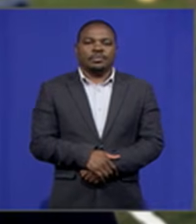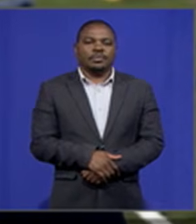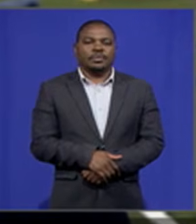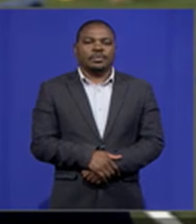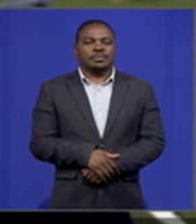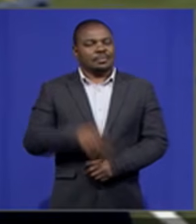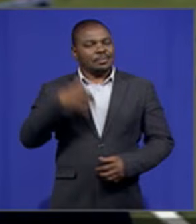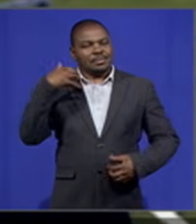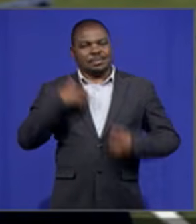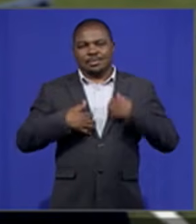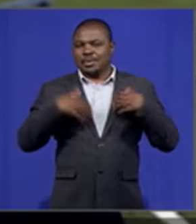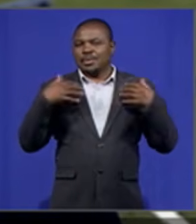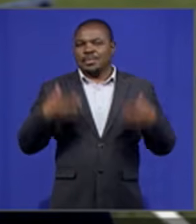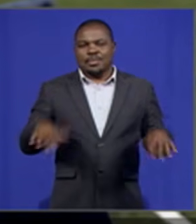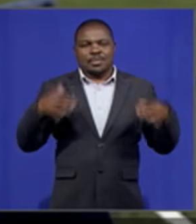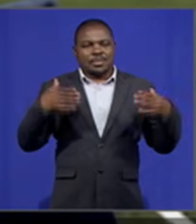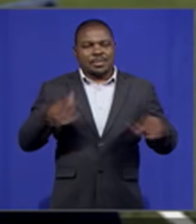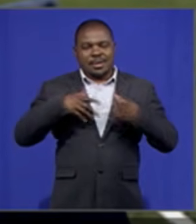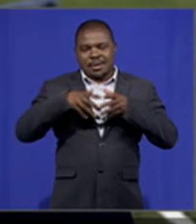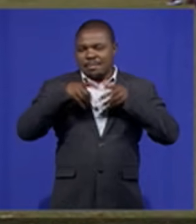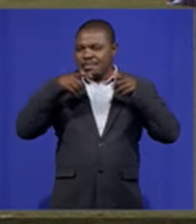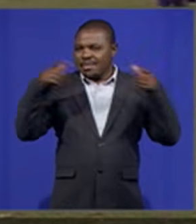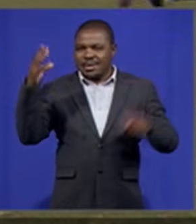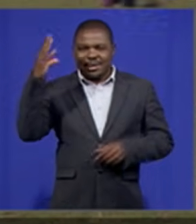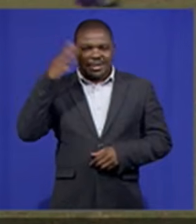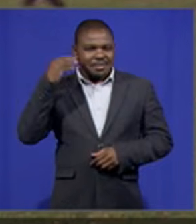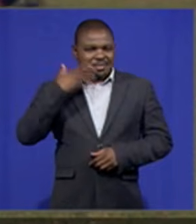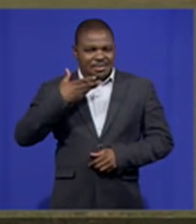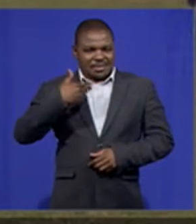Very excited. It's a very big experience for me.